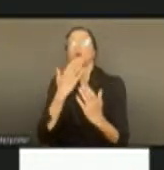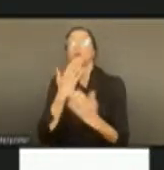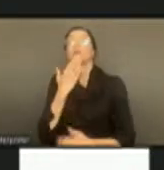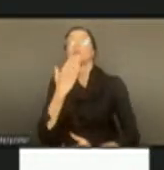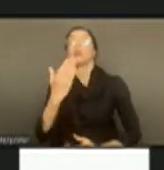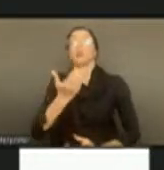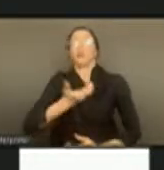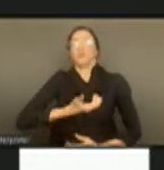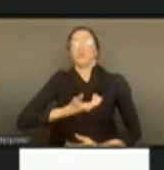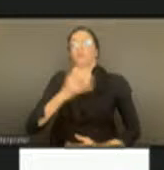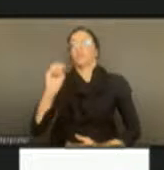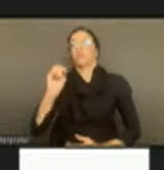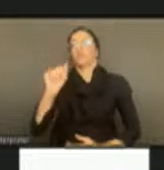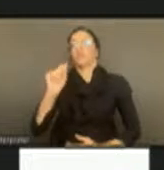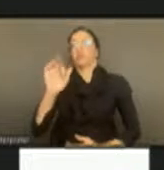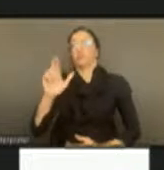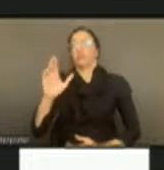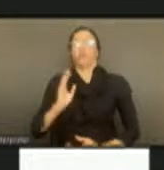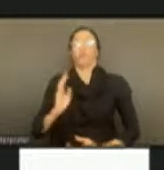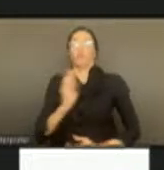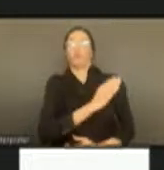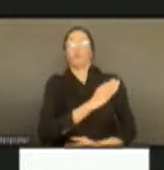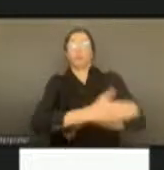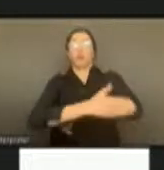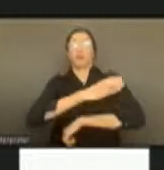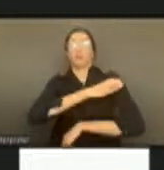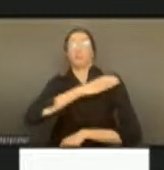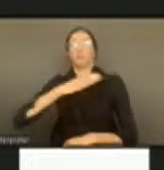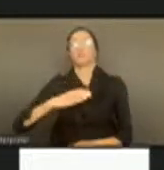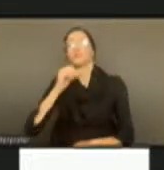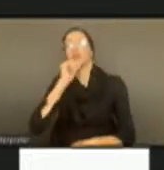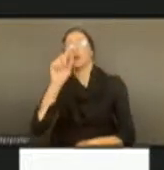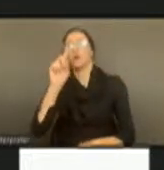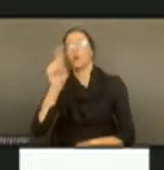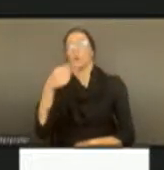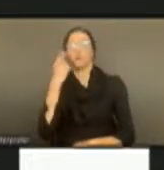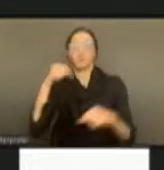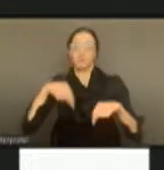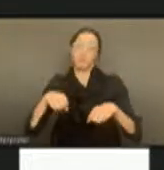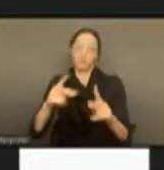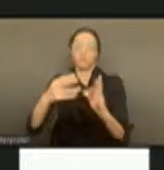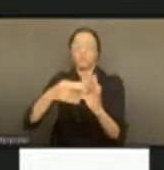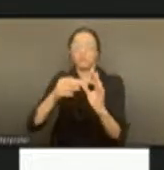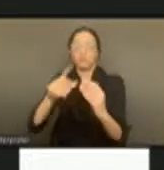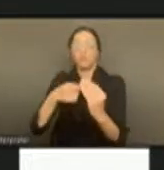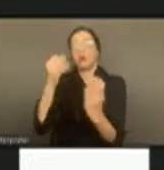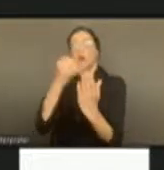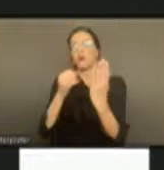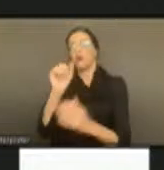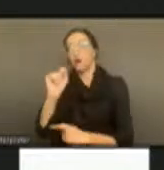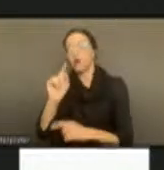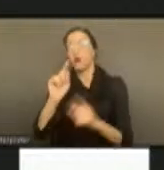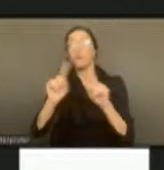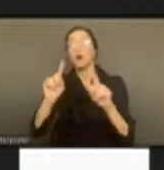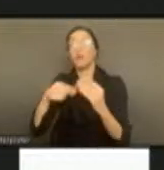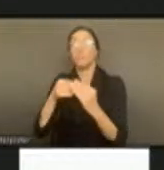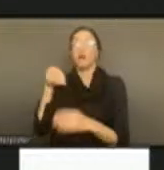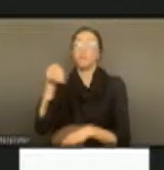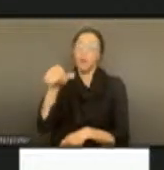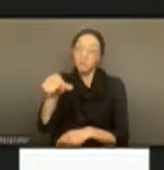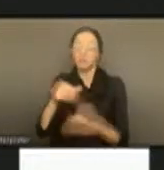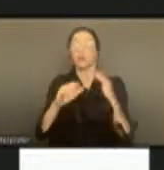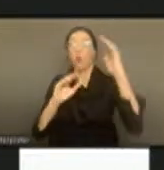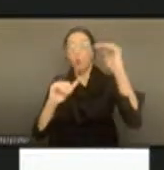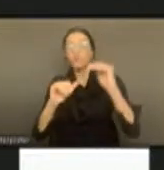County Commissioners for not only this opportunity to speak on the arts, but the funding and hopefully continued funding of